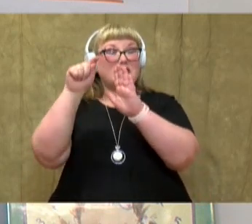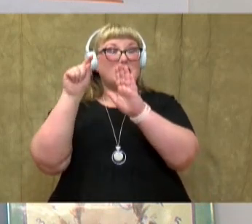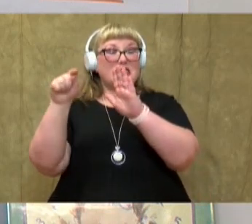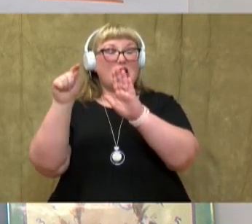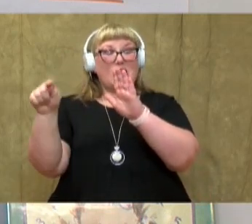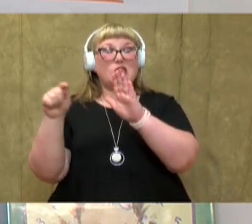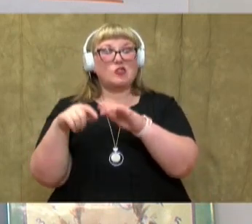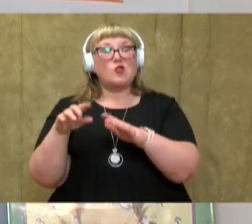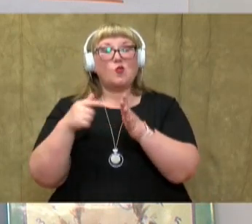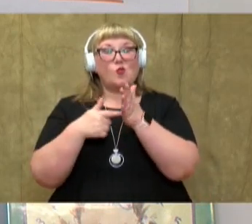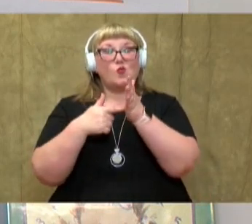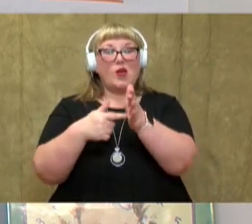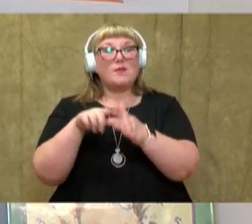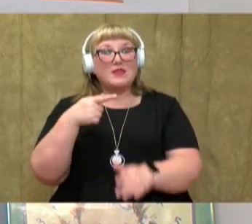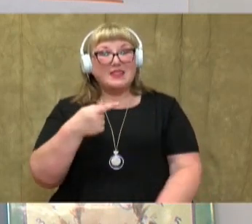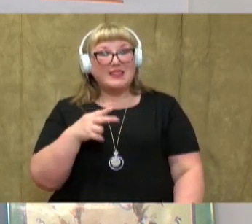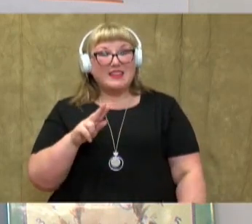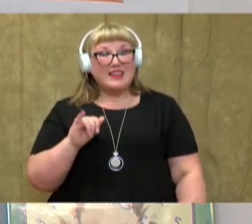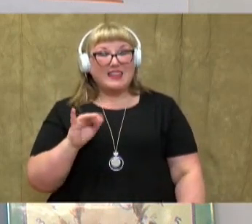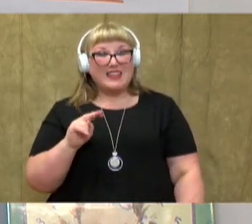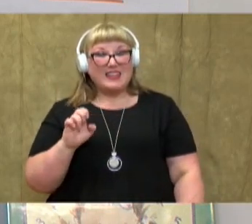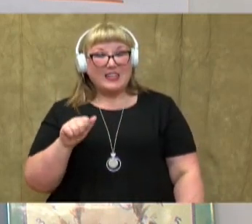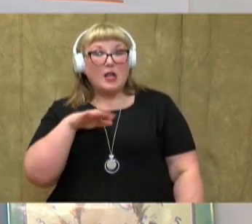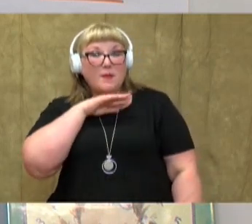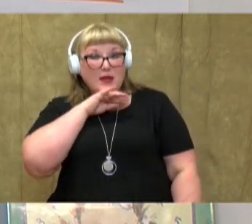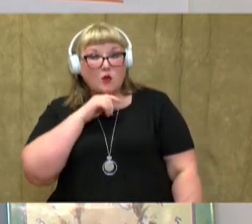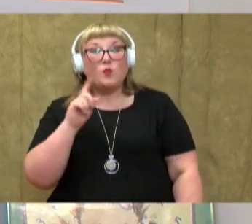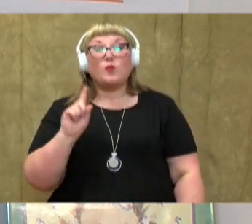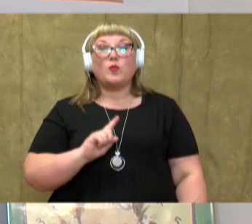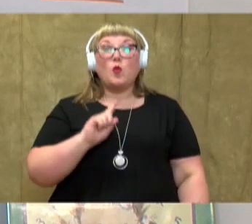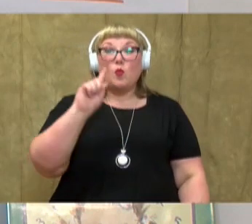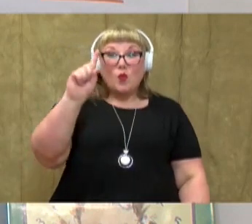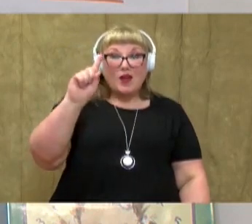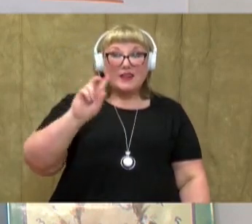frame. One, two,